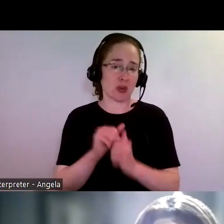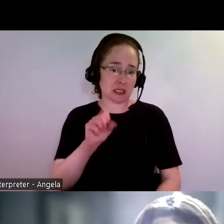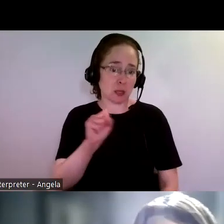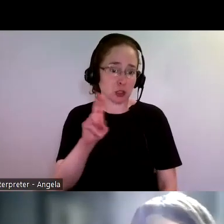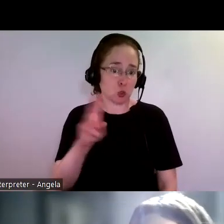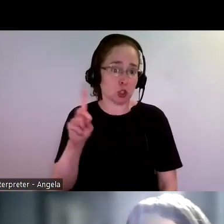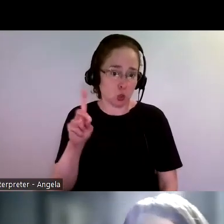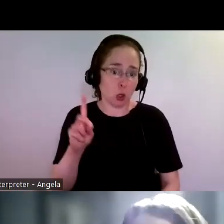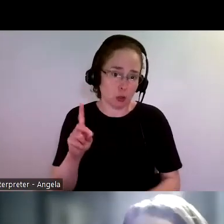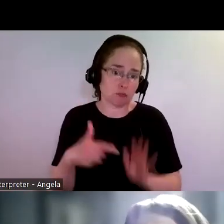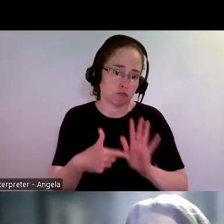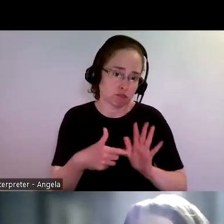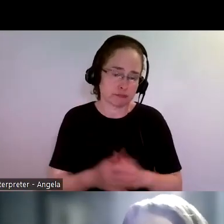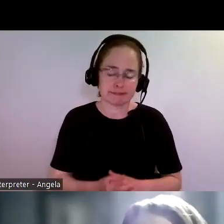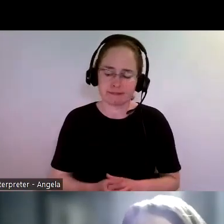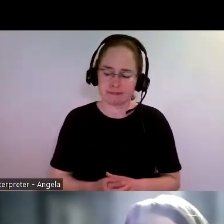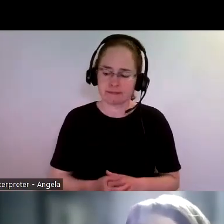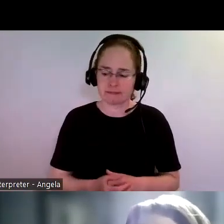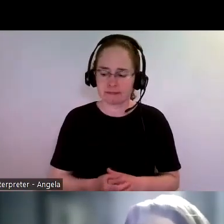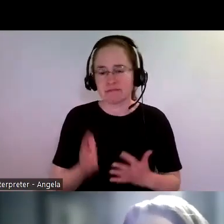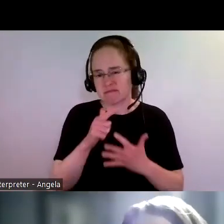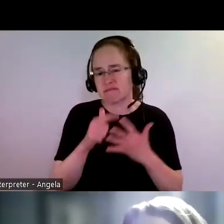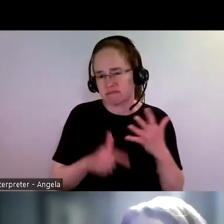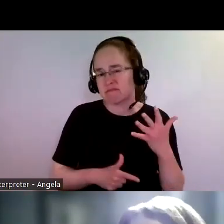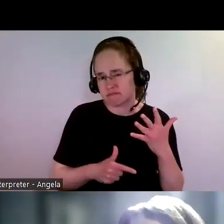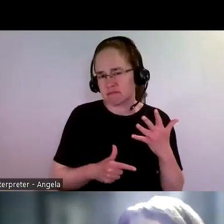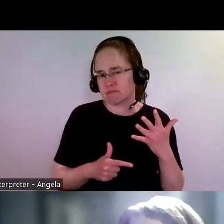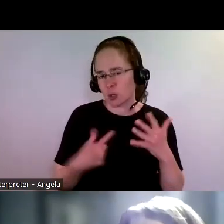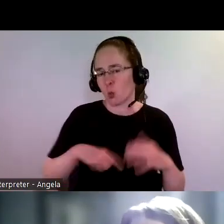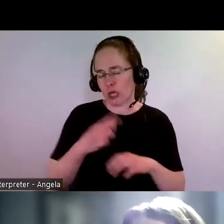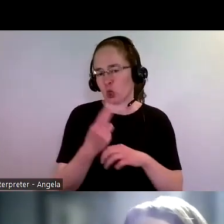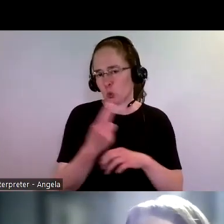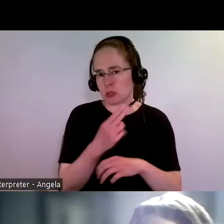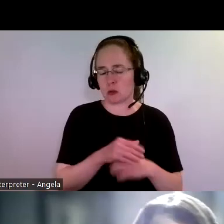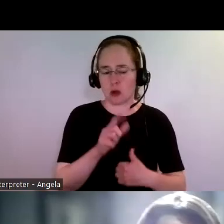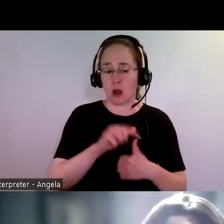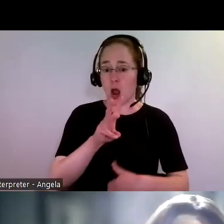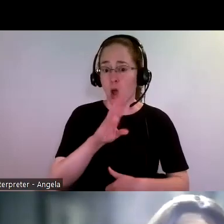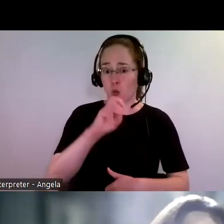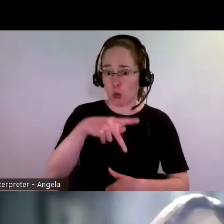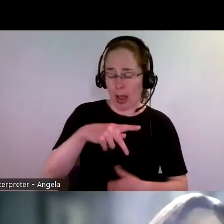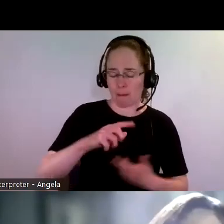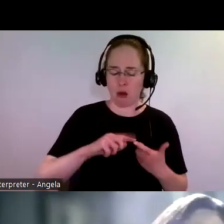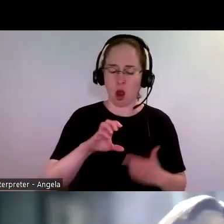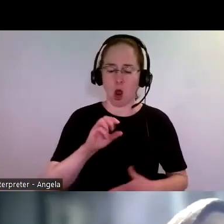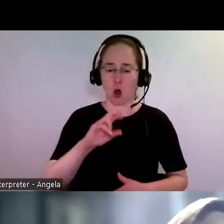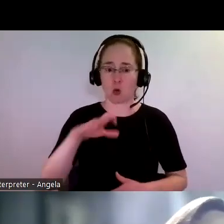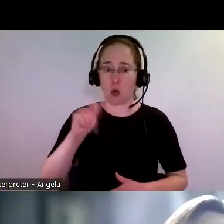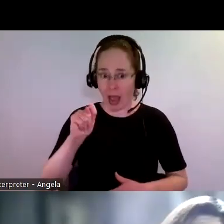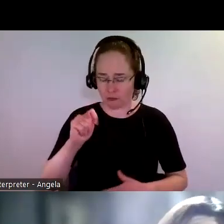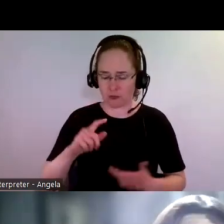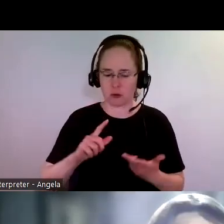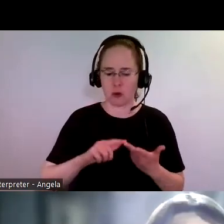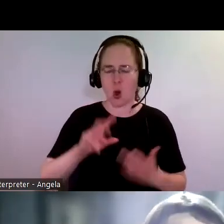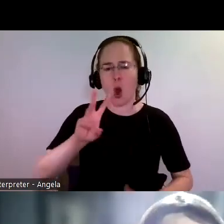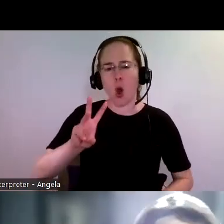disorder. So those are a few of the things that we use. RAP, CRAFT. We also use